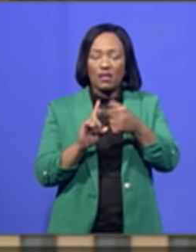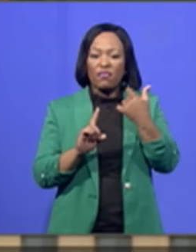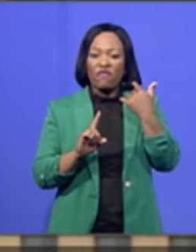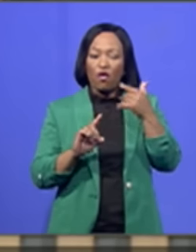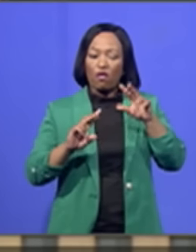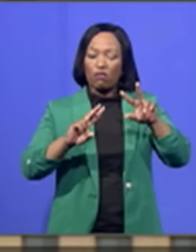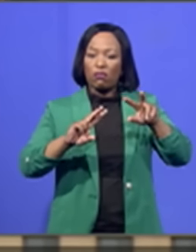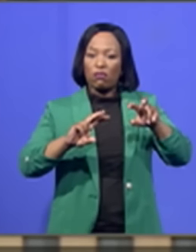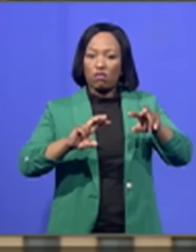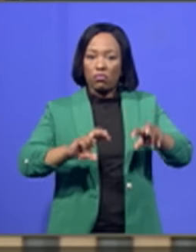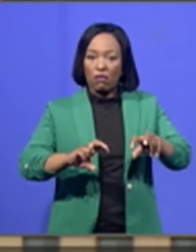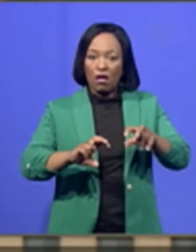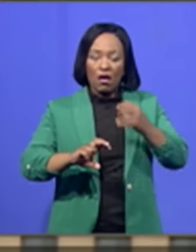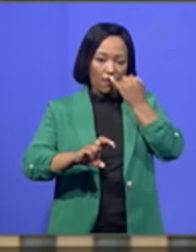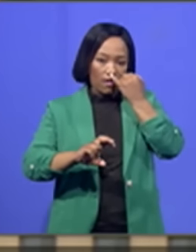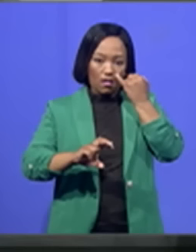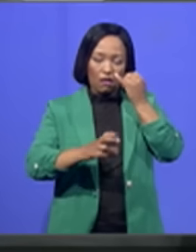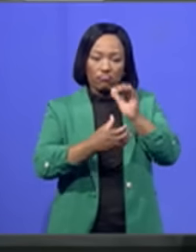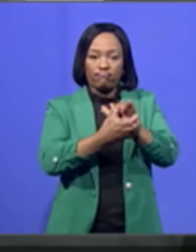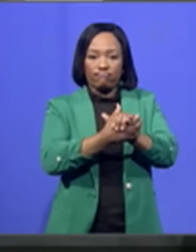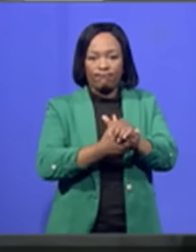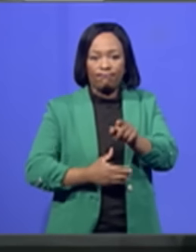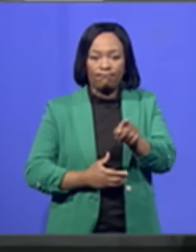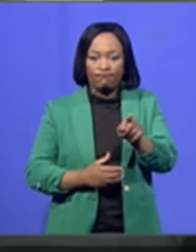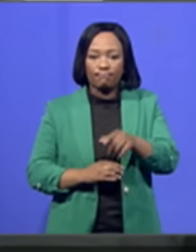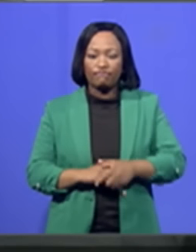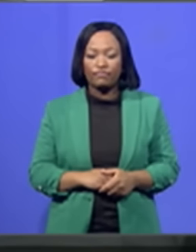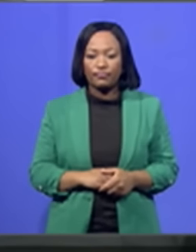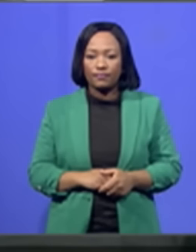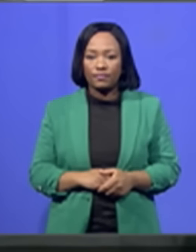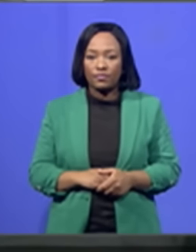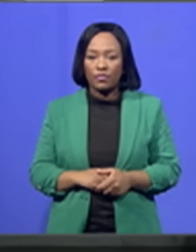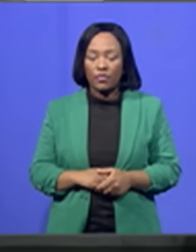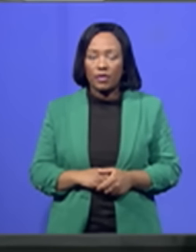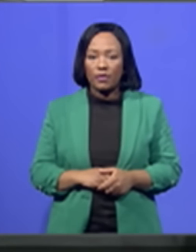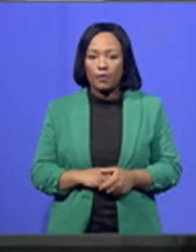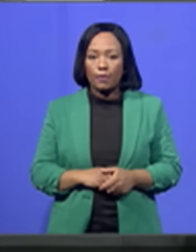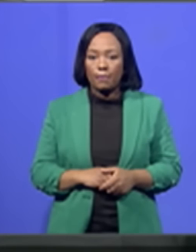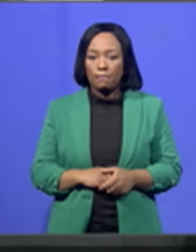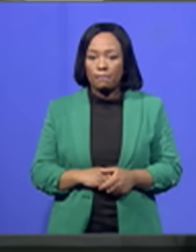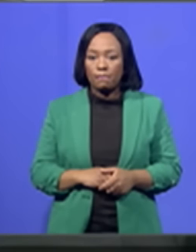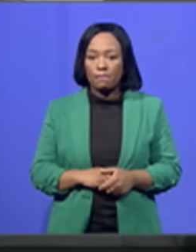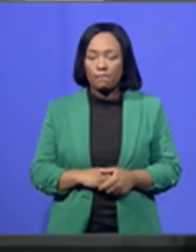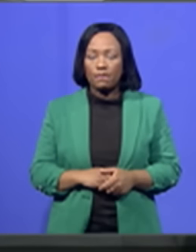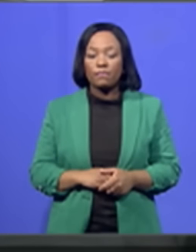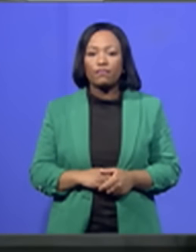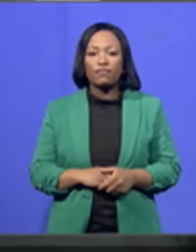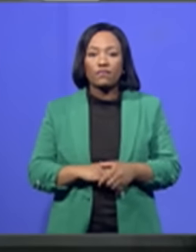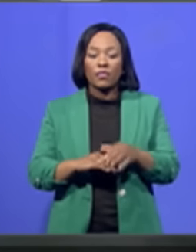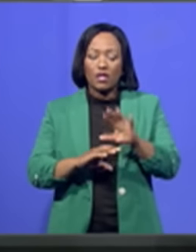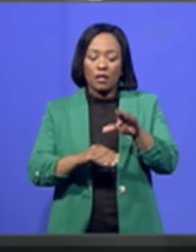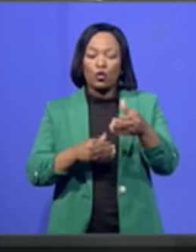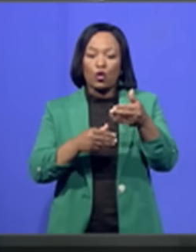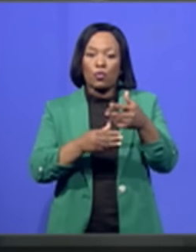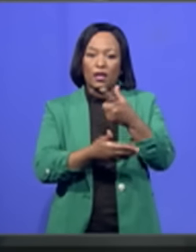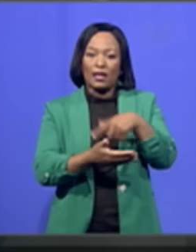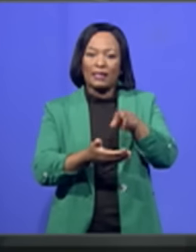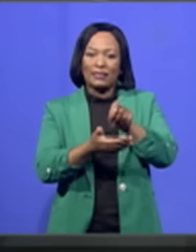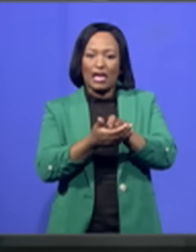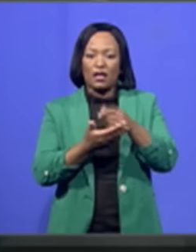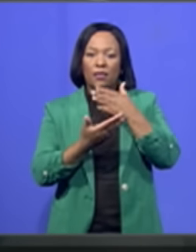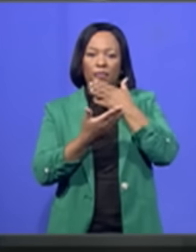bohlodi go swareng diokobatši tšeo. There is no signed document that say this